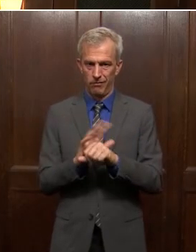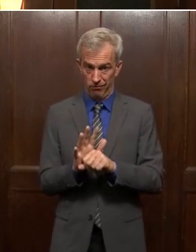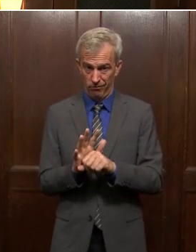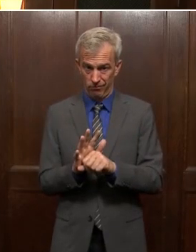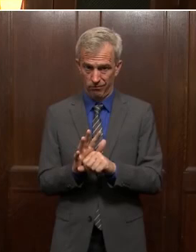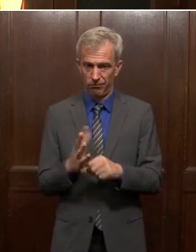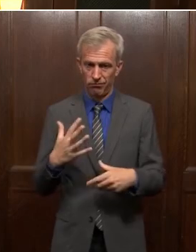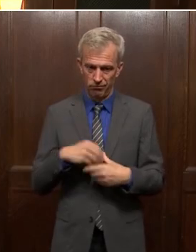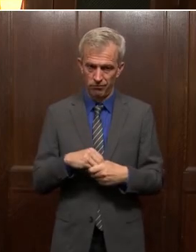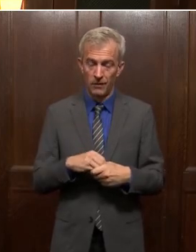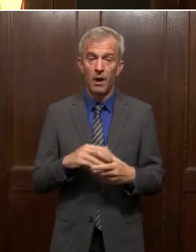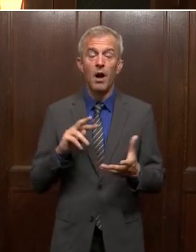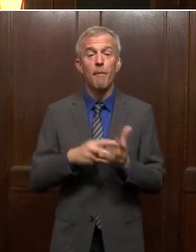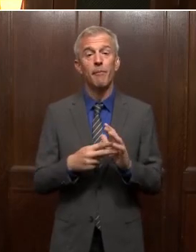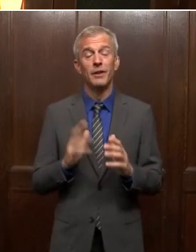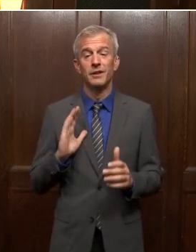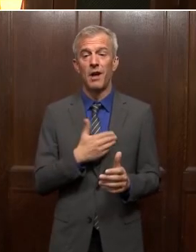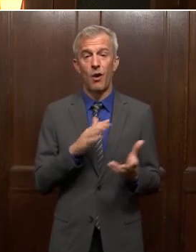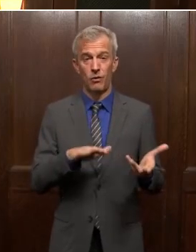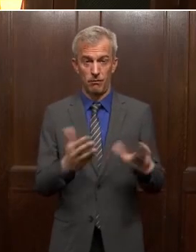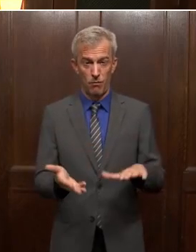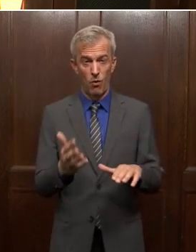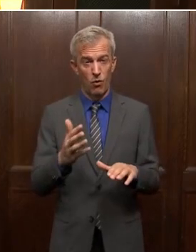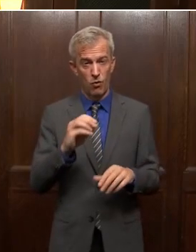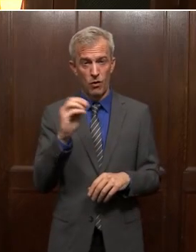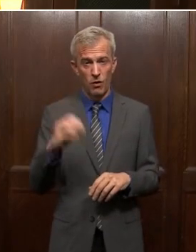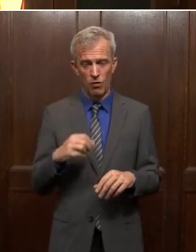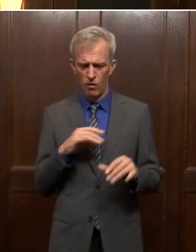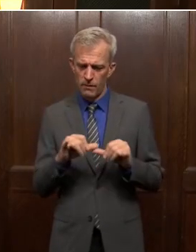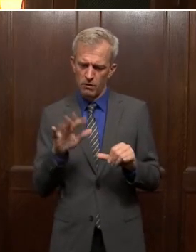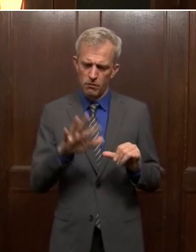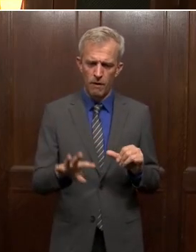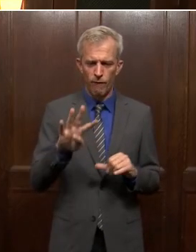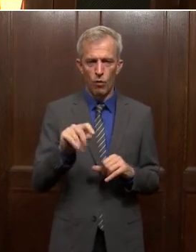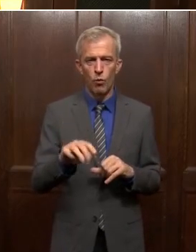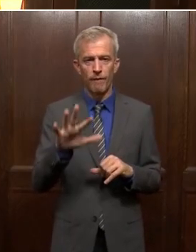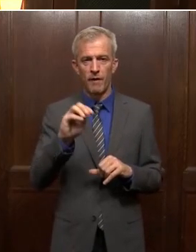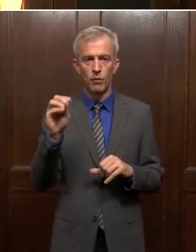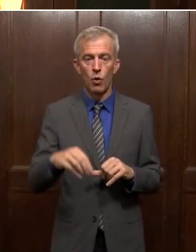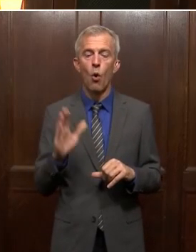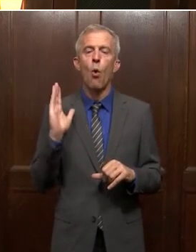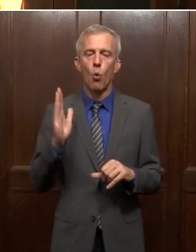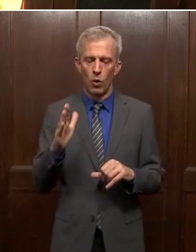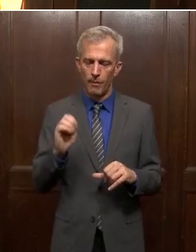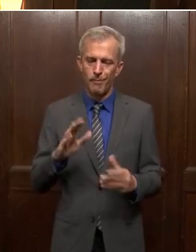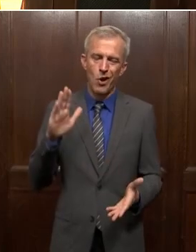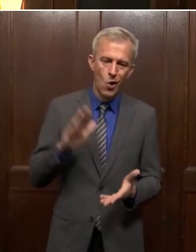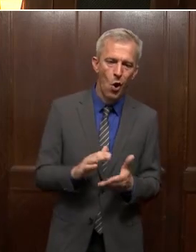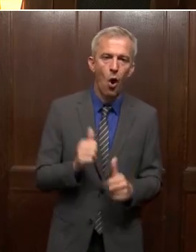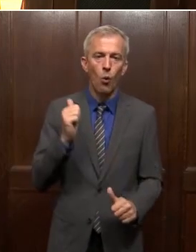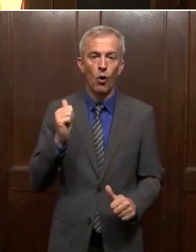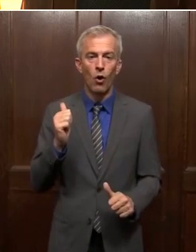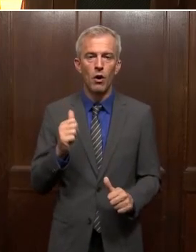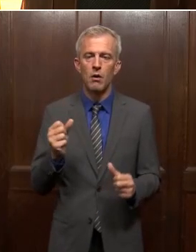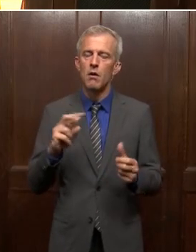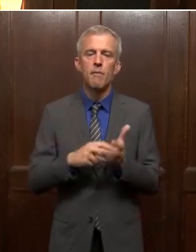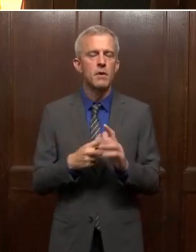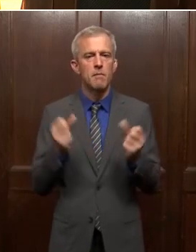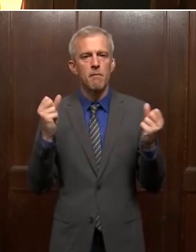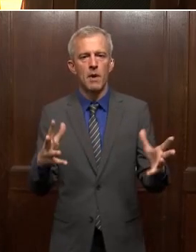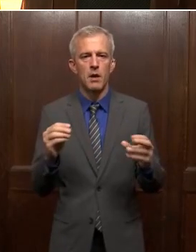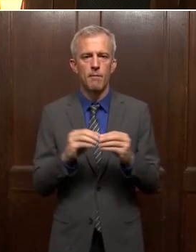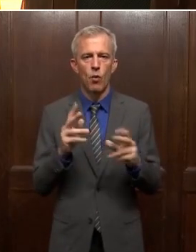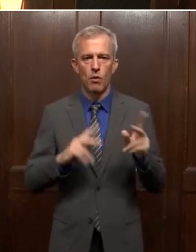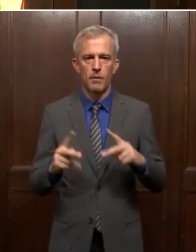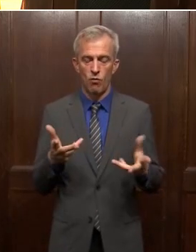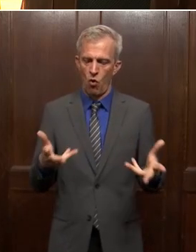That would mean that our mortality rate, which we've been measuring at about 4.5%, would be much lower. It would mean many more people have been